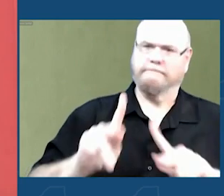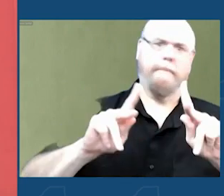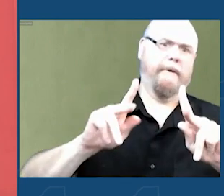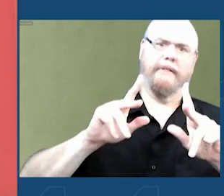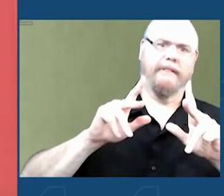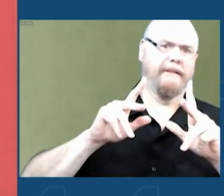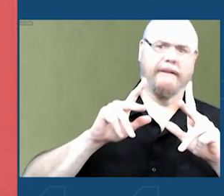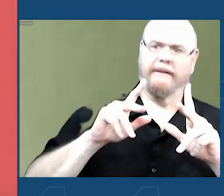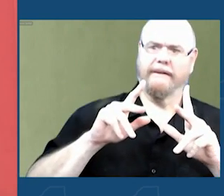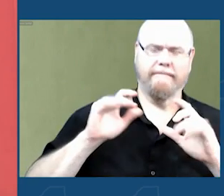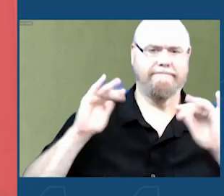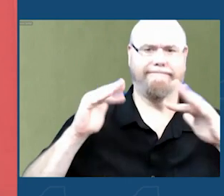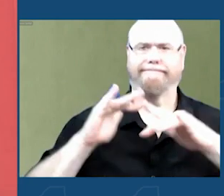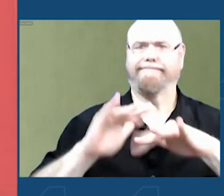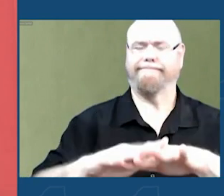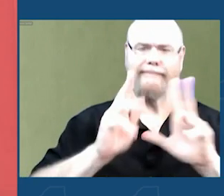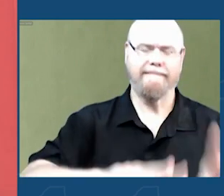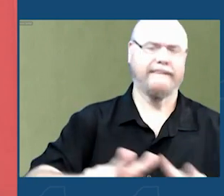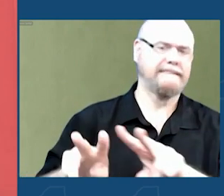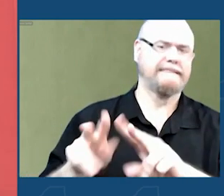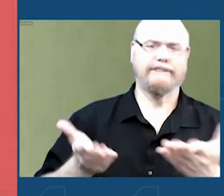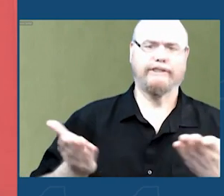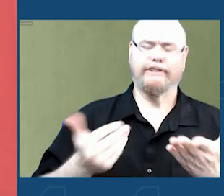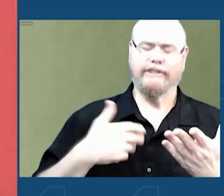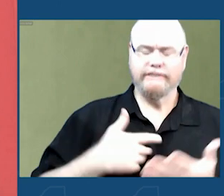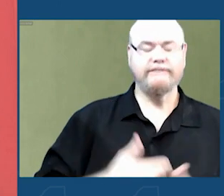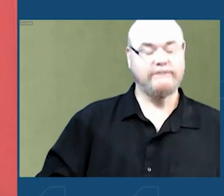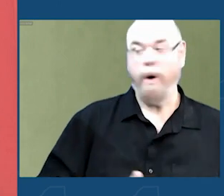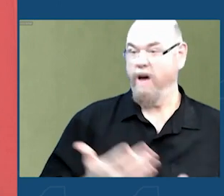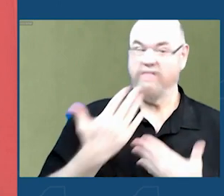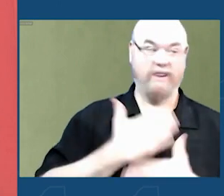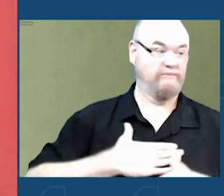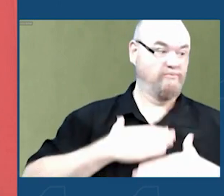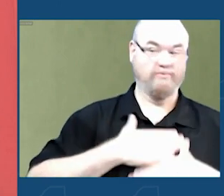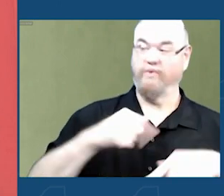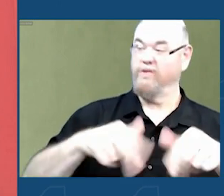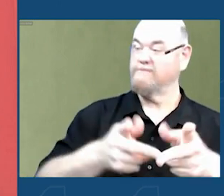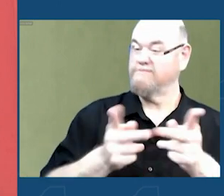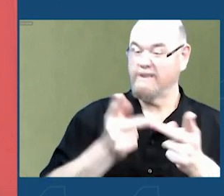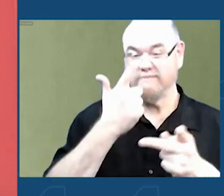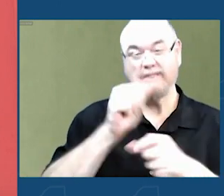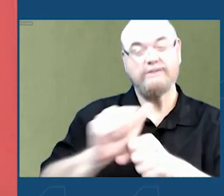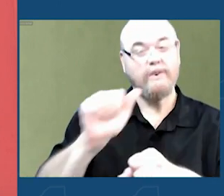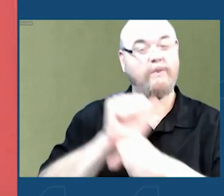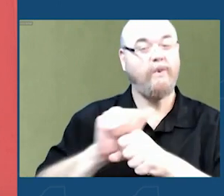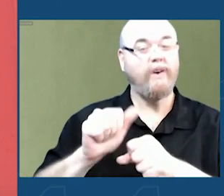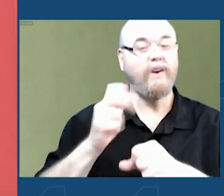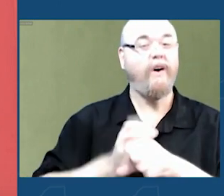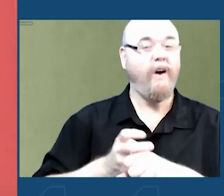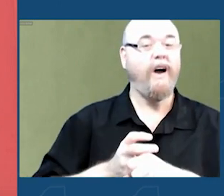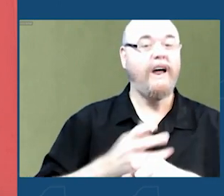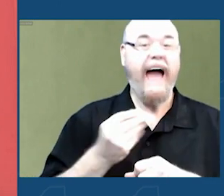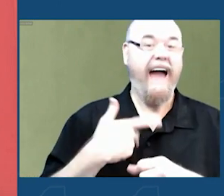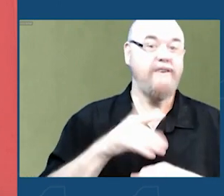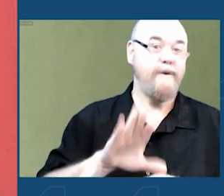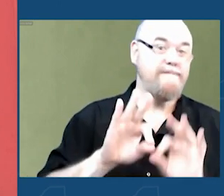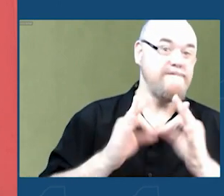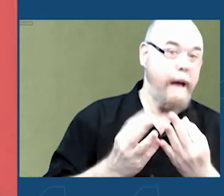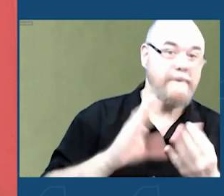thousands of people that enjoy this because of your hard work and what your family and all the Board of Trustees